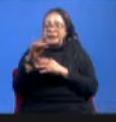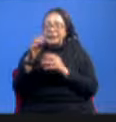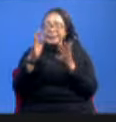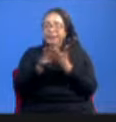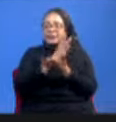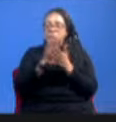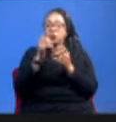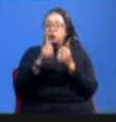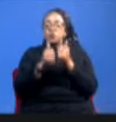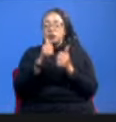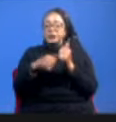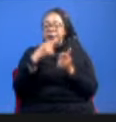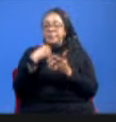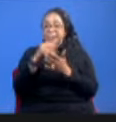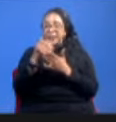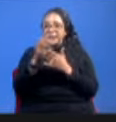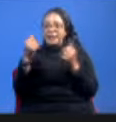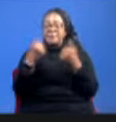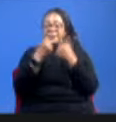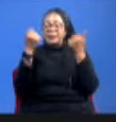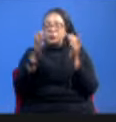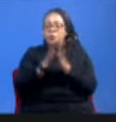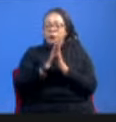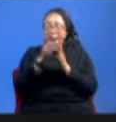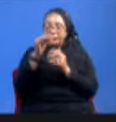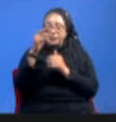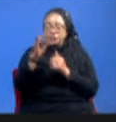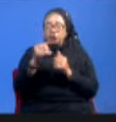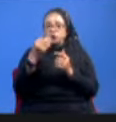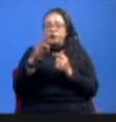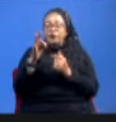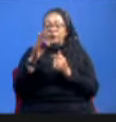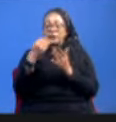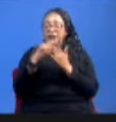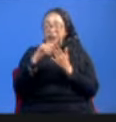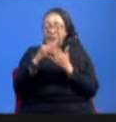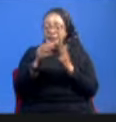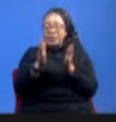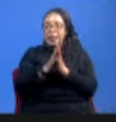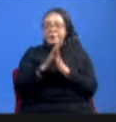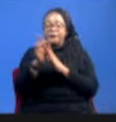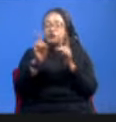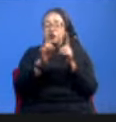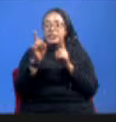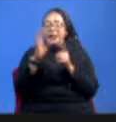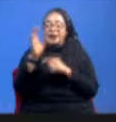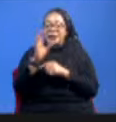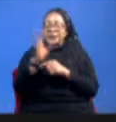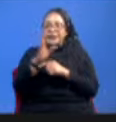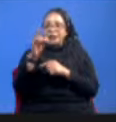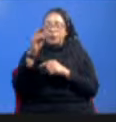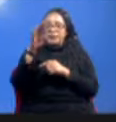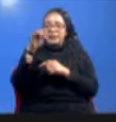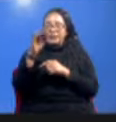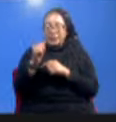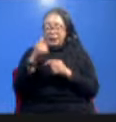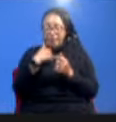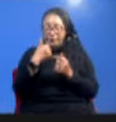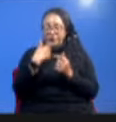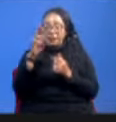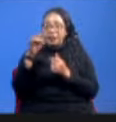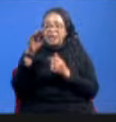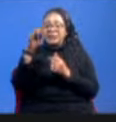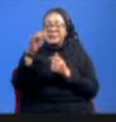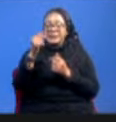that outpaced the impact of appreciation of the shilling on the foreign currency denominated loans. Non-interest income